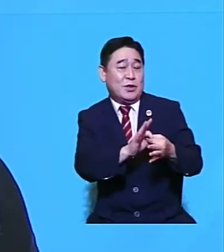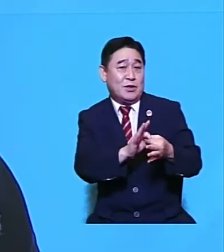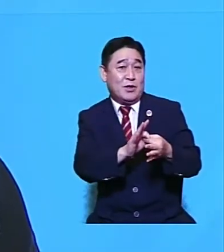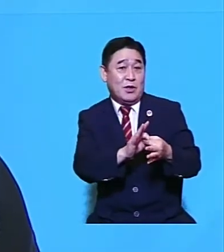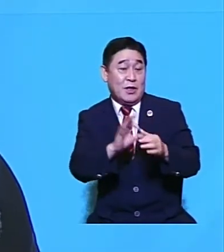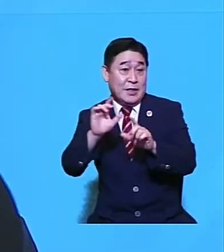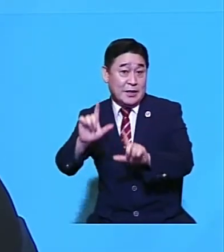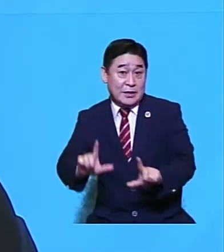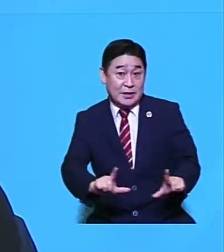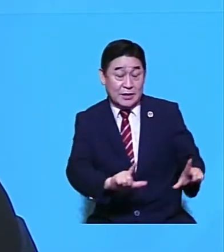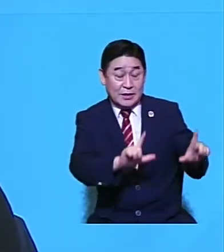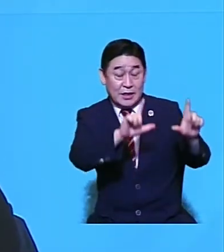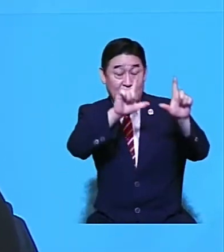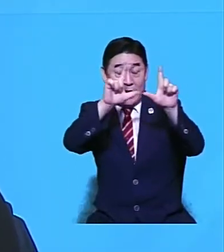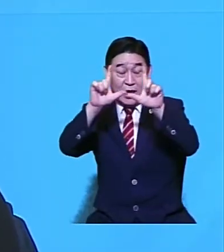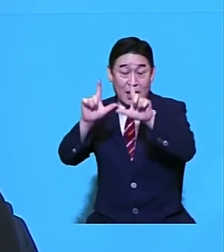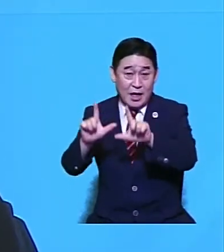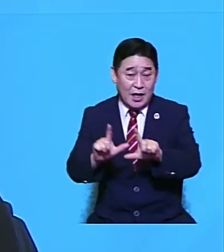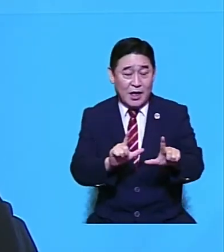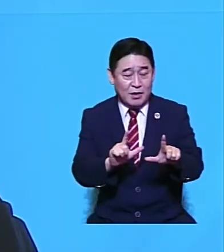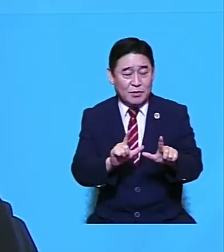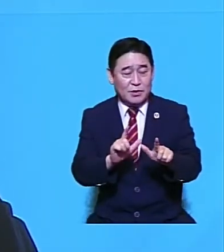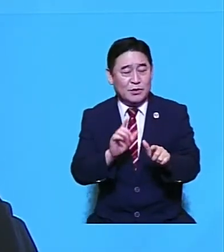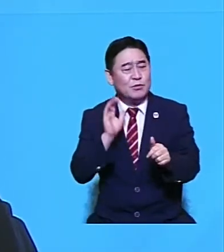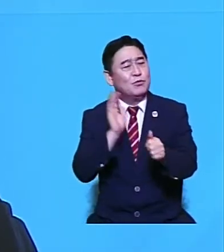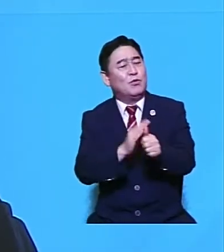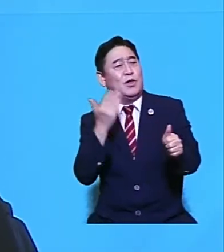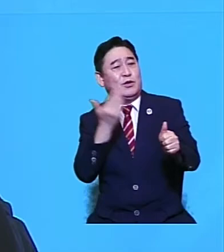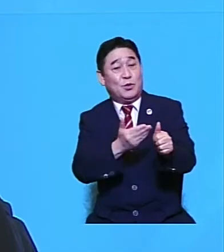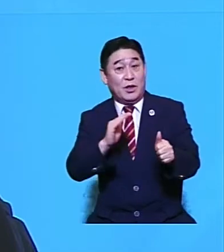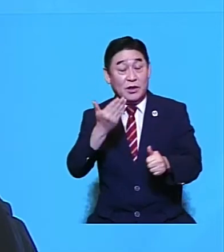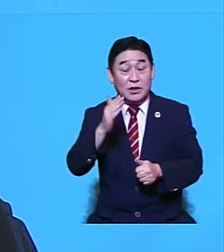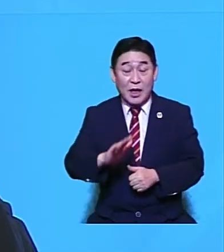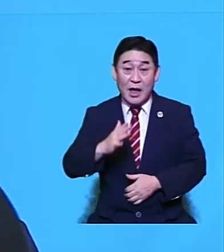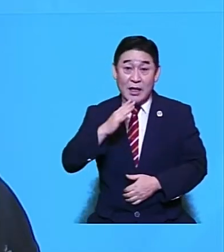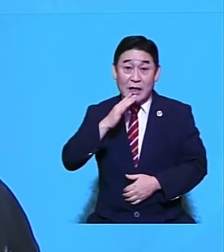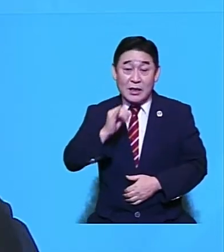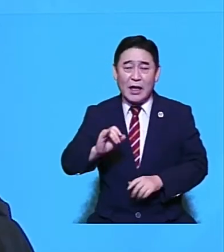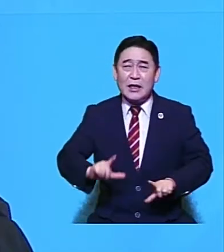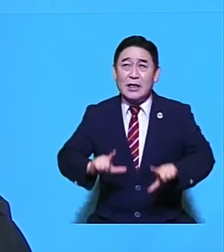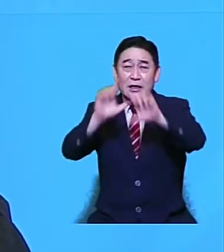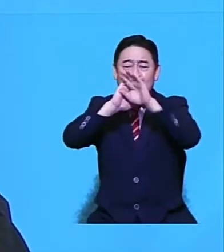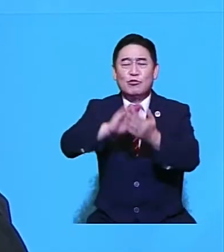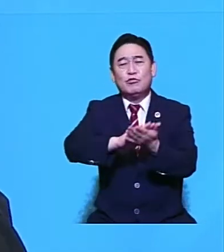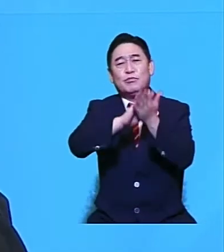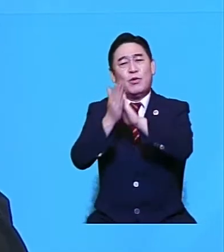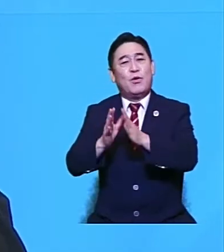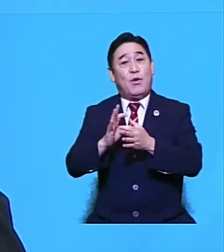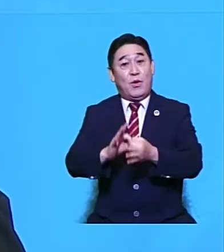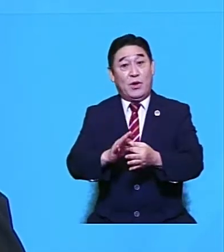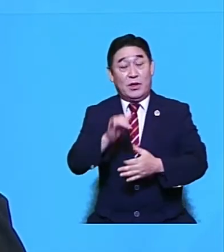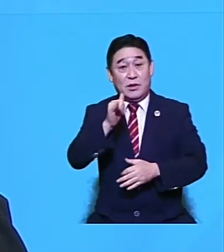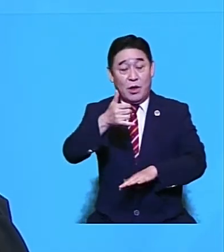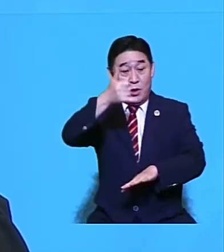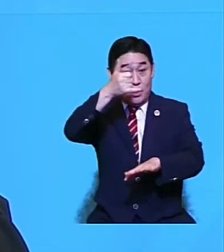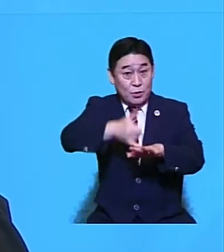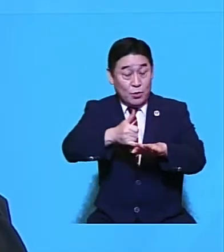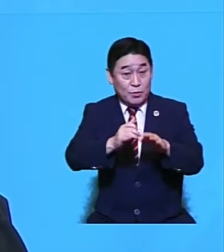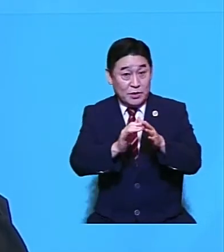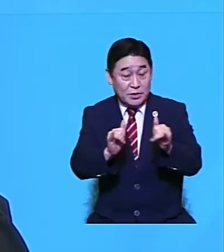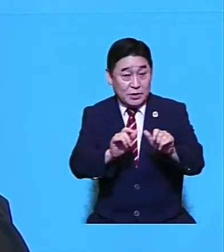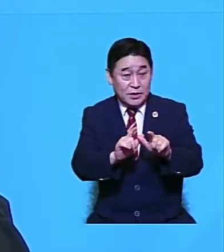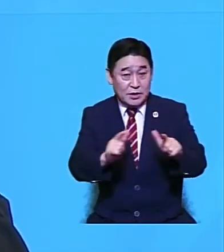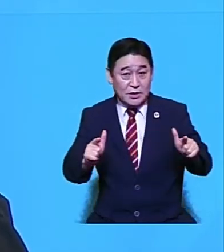hand with tackling the climate challenge, because they're very vulnerable to increased droughts and floods.